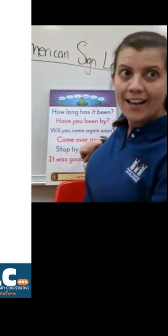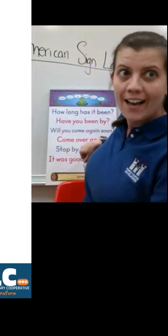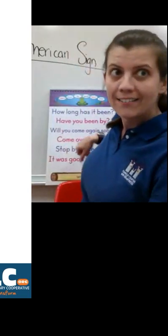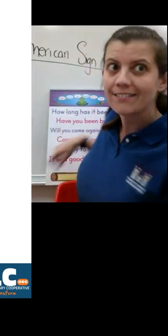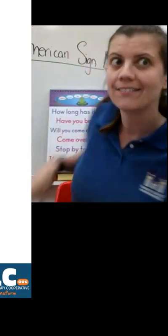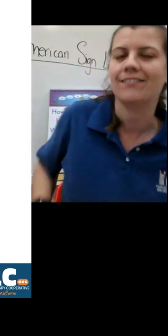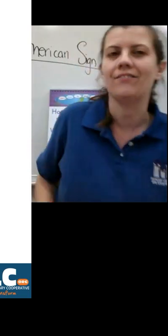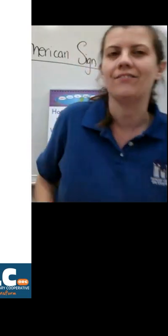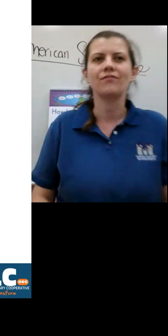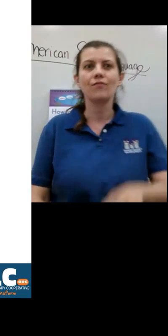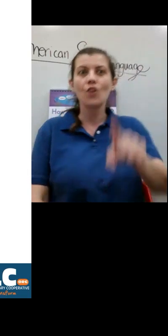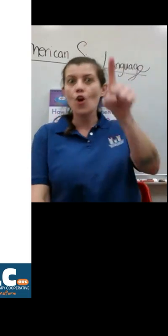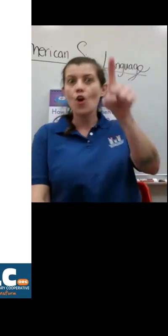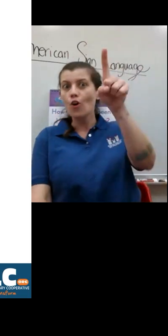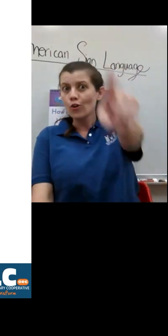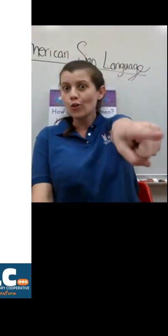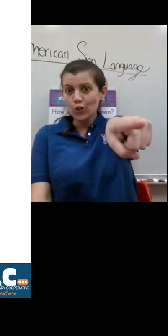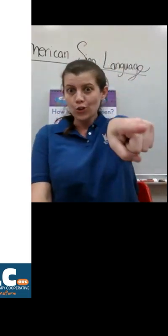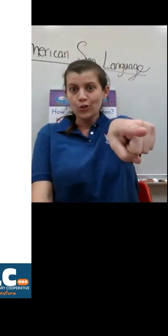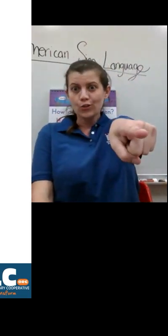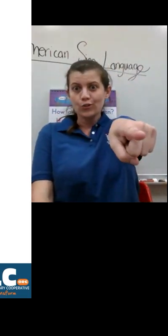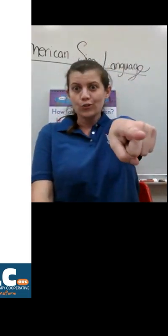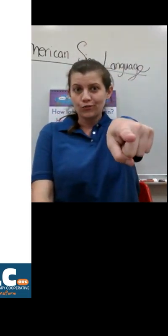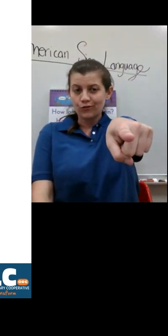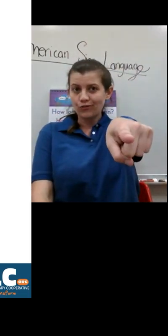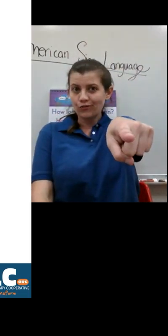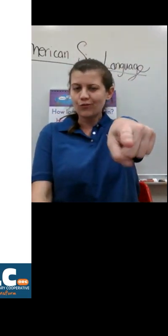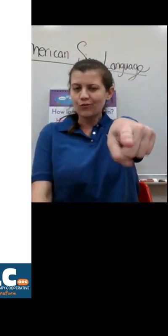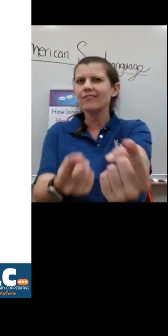Come over again.